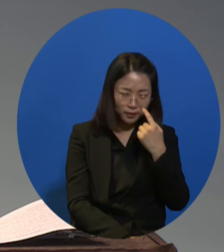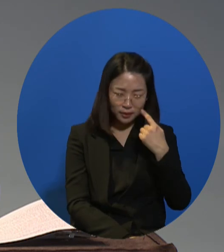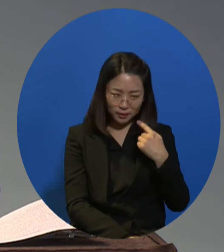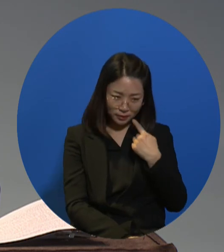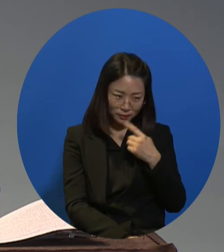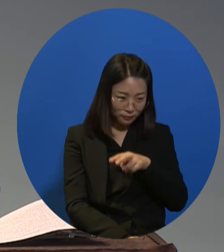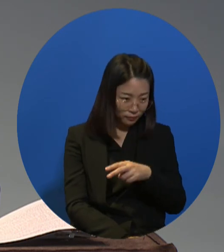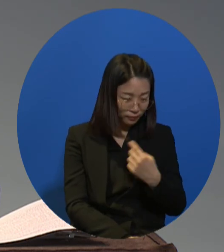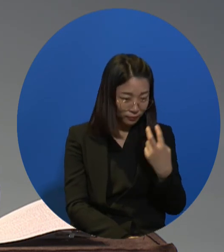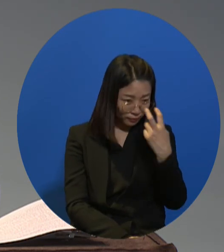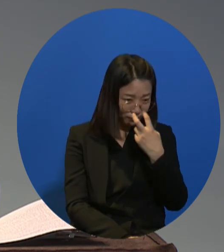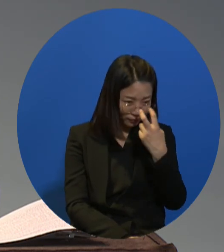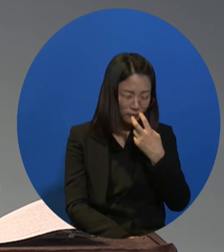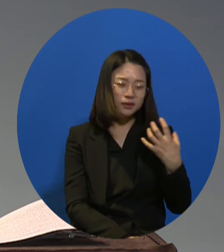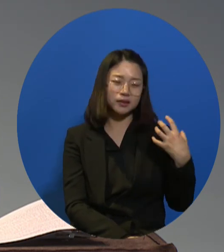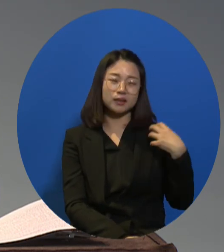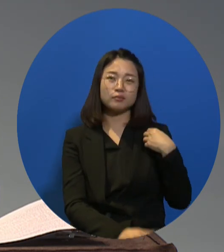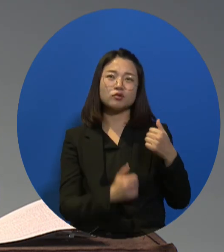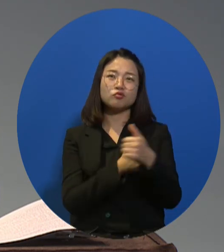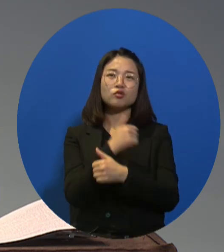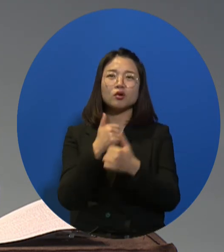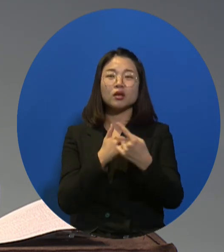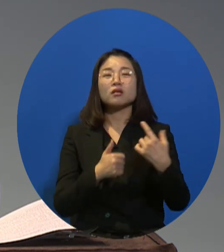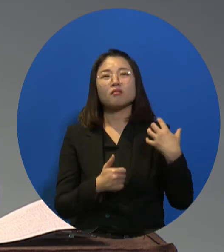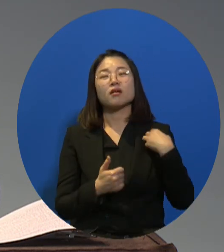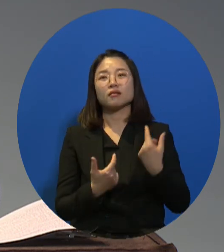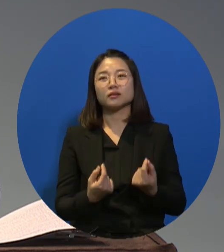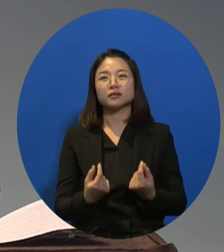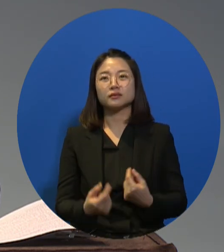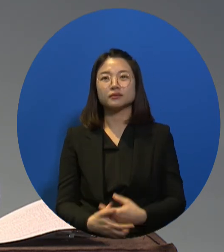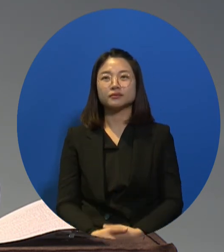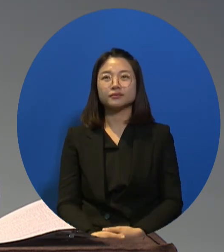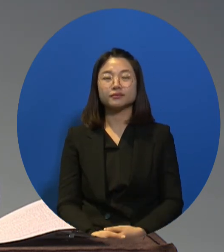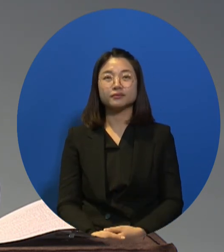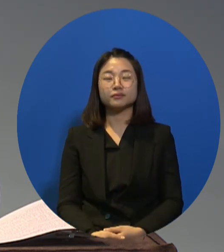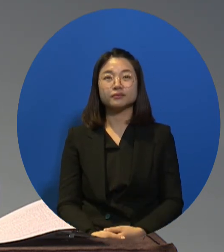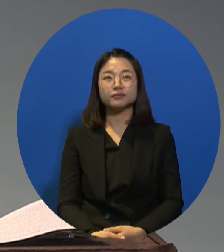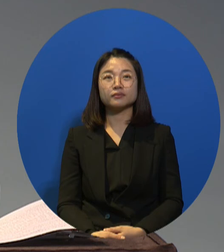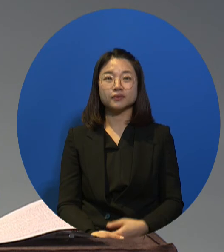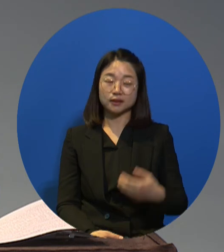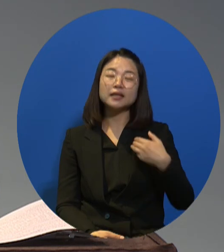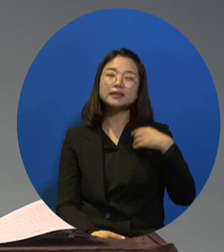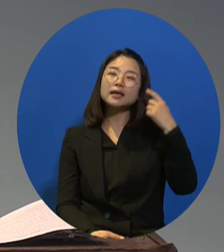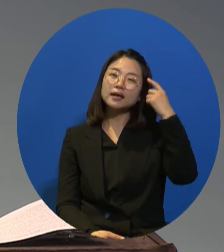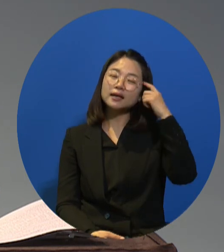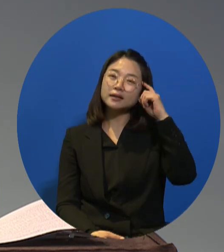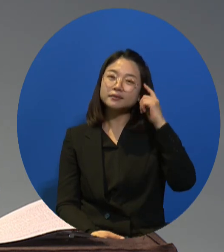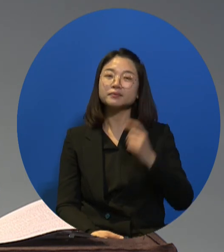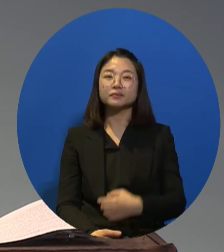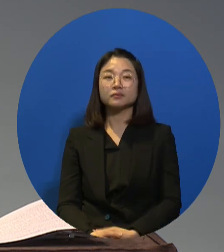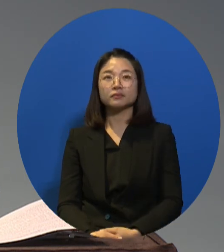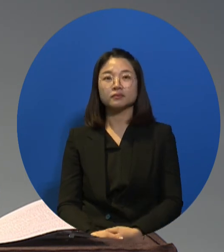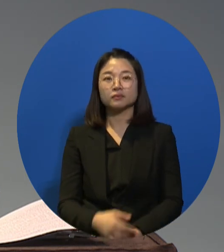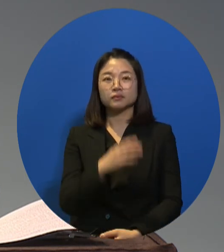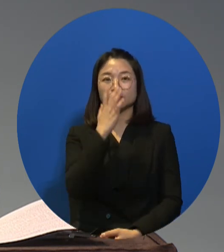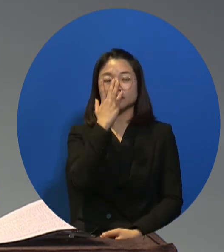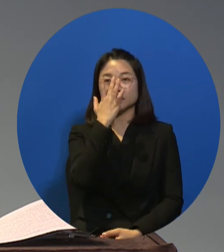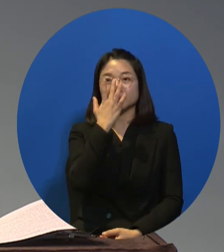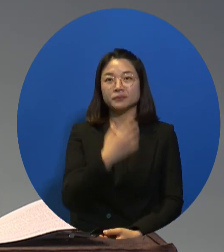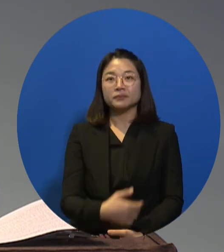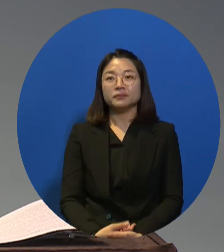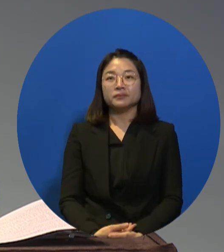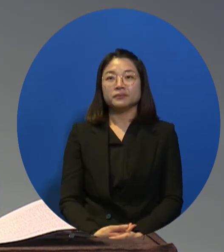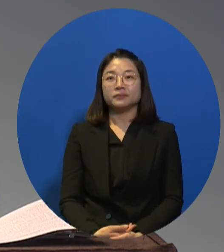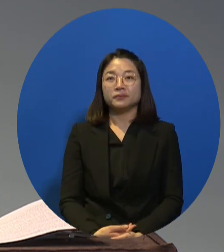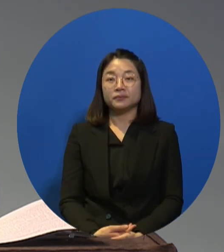can monitor whether this is implemented properly in Korea and continue to urge the government to work on the implementation.